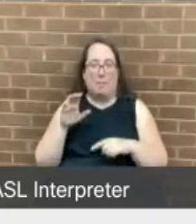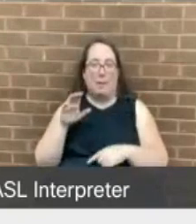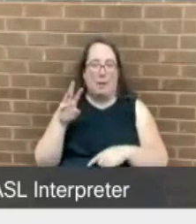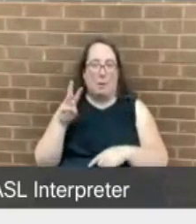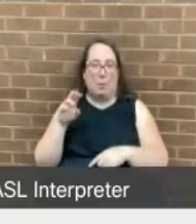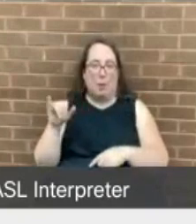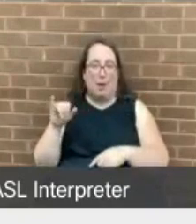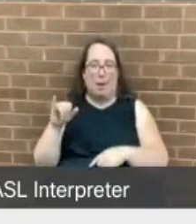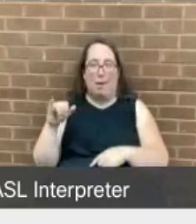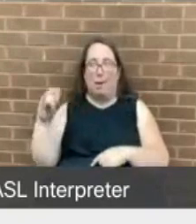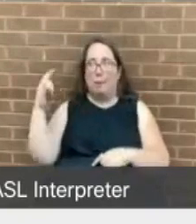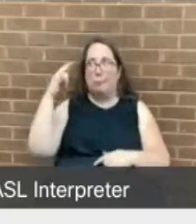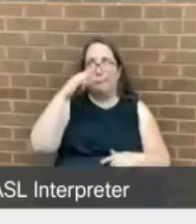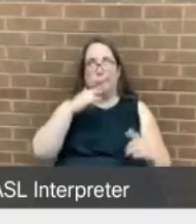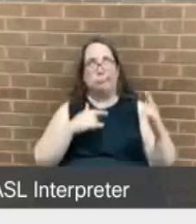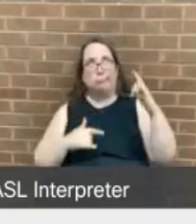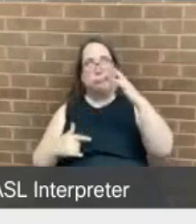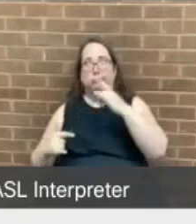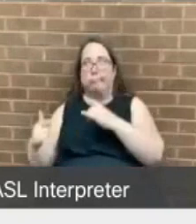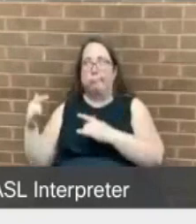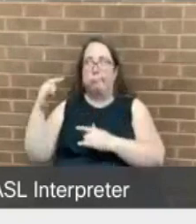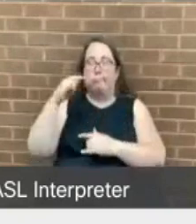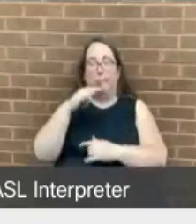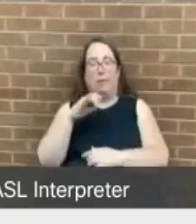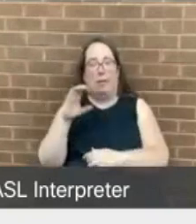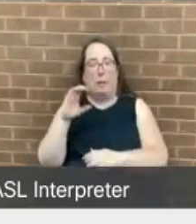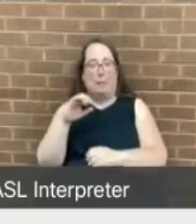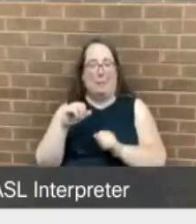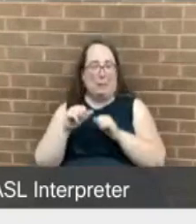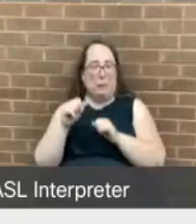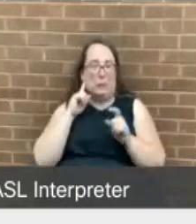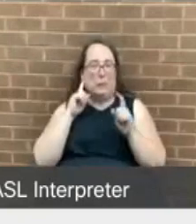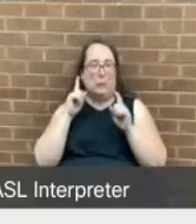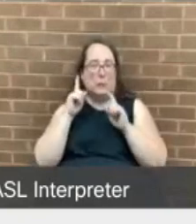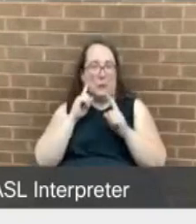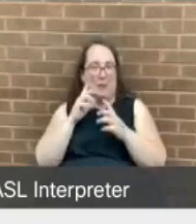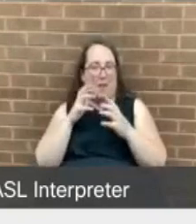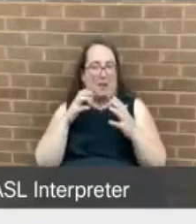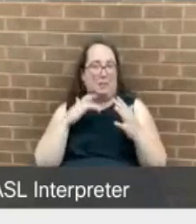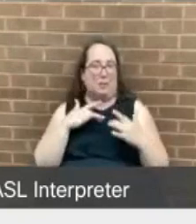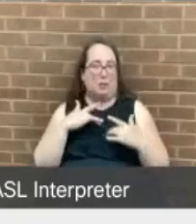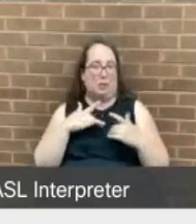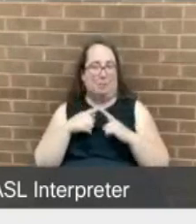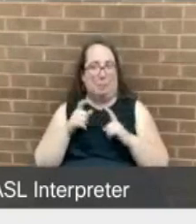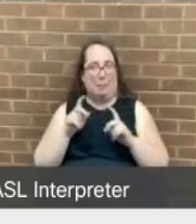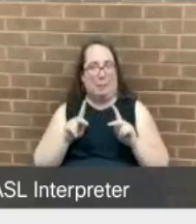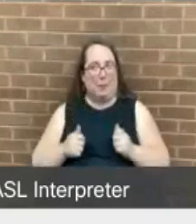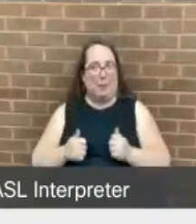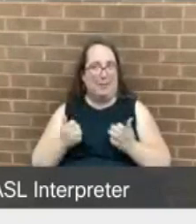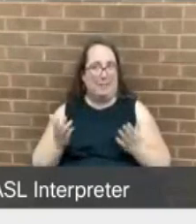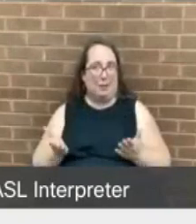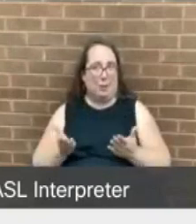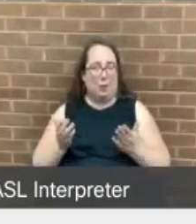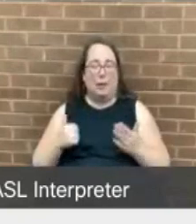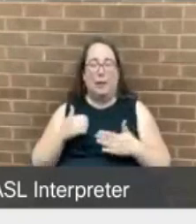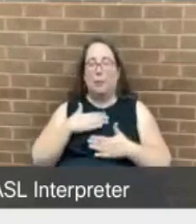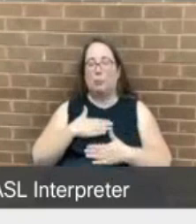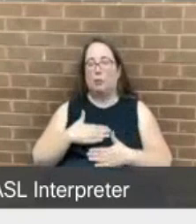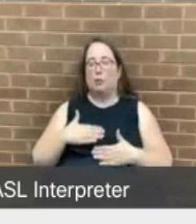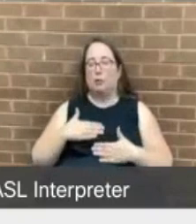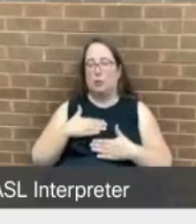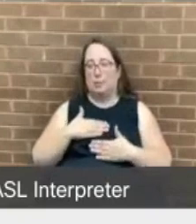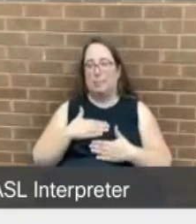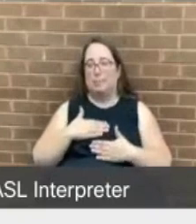that's overhead in Columbia. We still continue to hear a lot of concerns from our constituents, so I do appreciate the